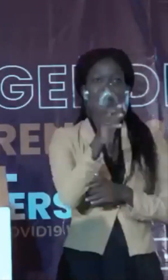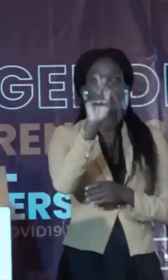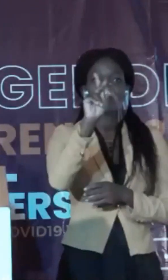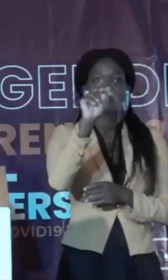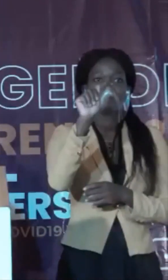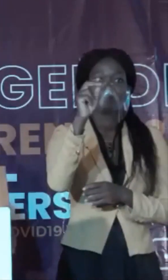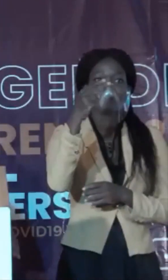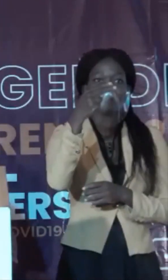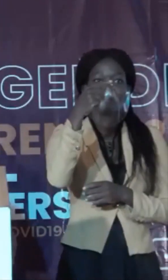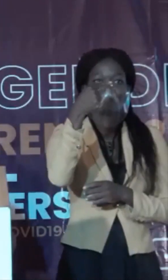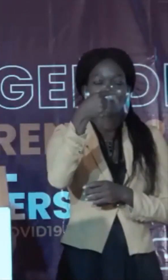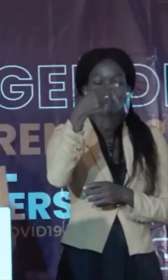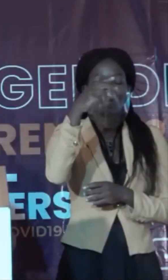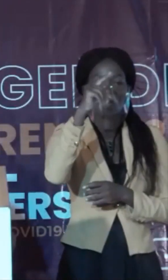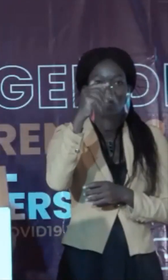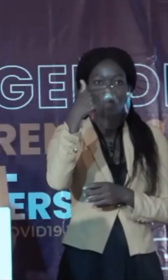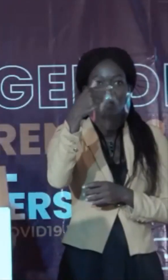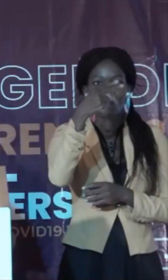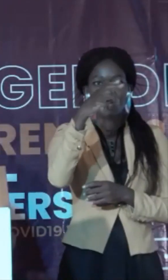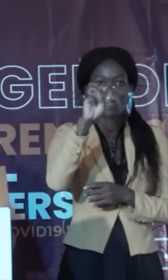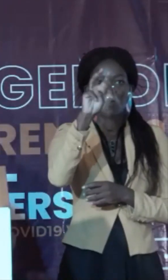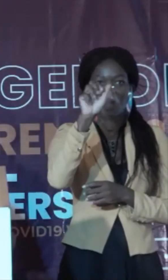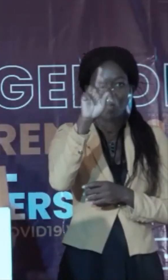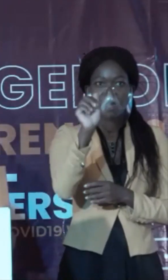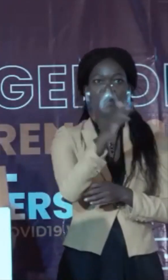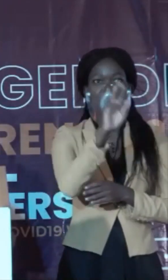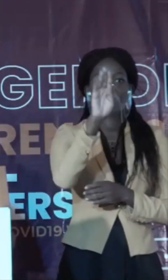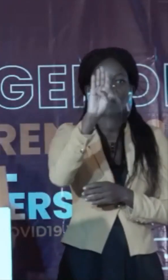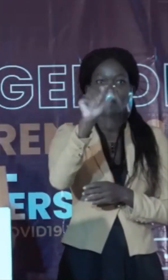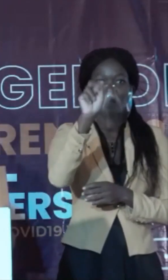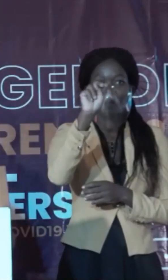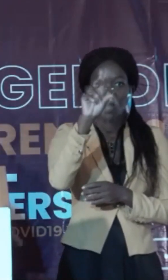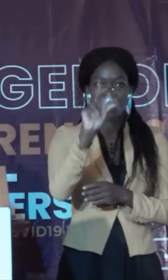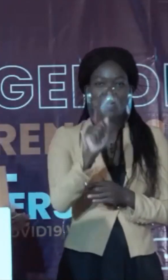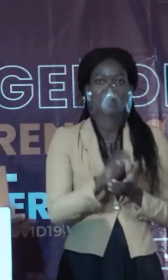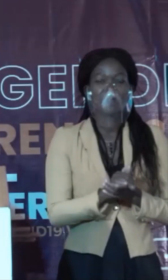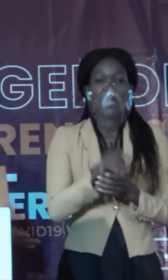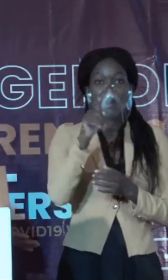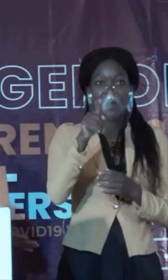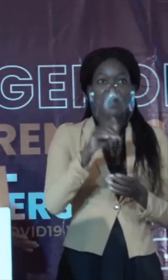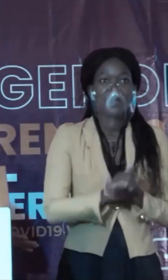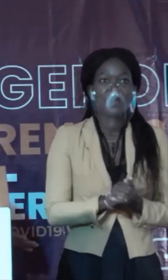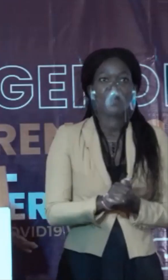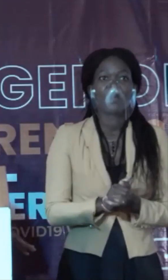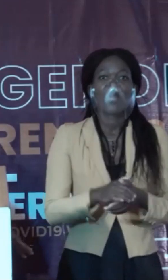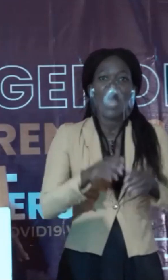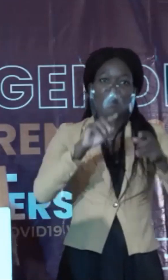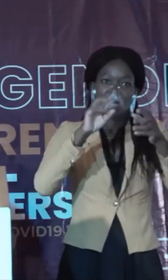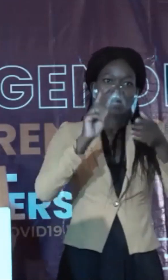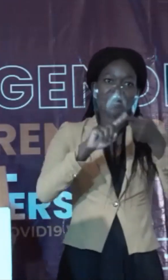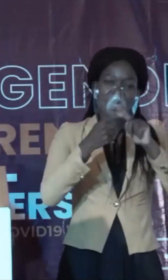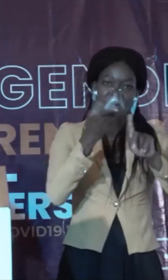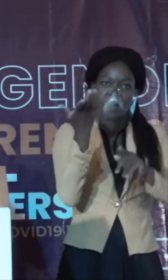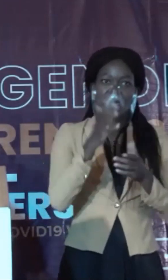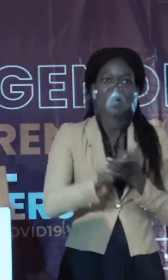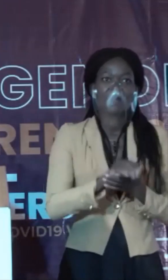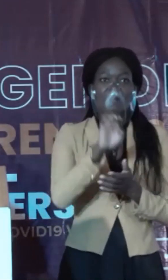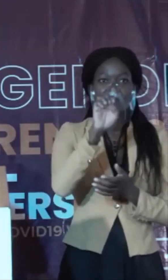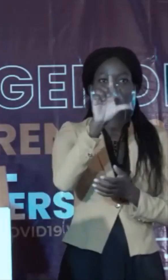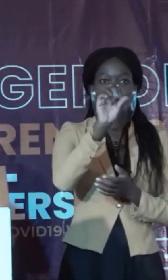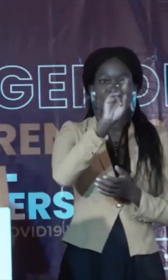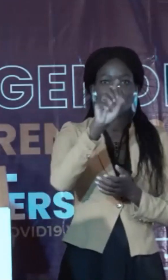Legal Resource Center, with opening remarks from Elizabeth Nyamayaro, who is a humanitarian and the former UN